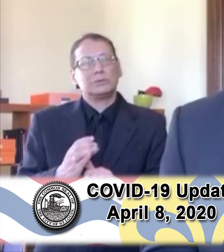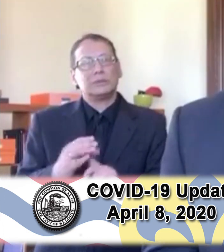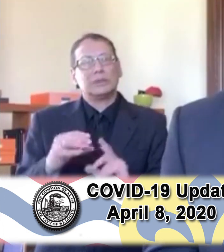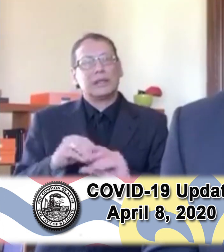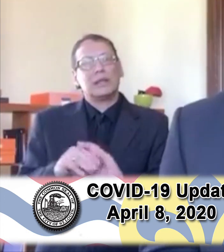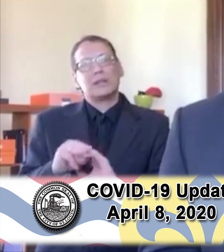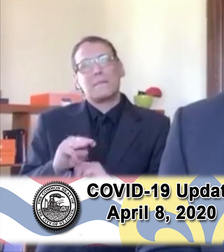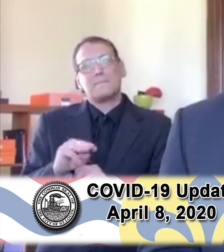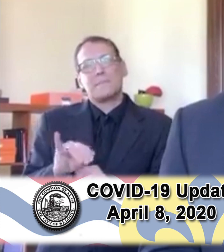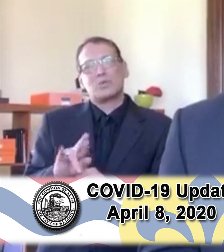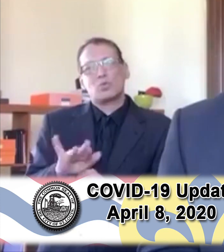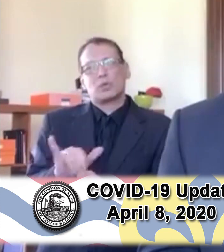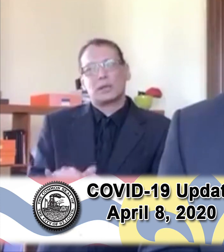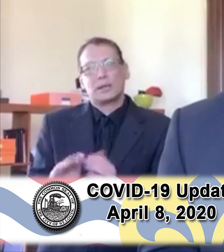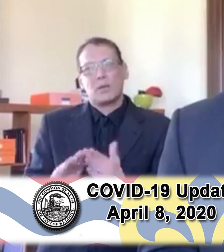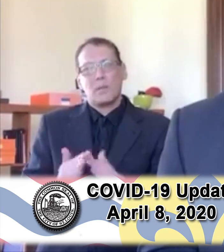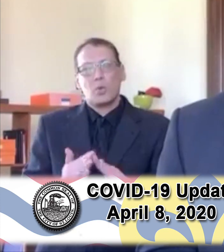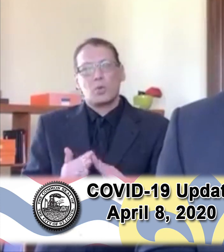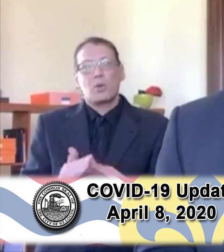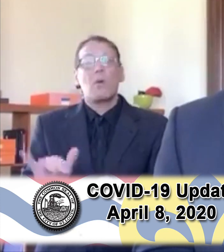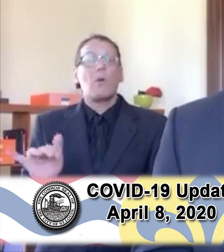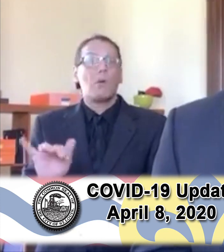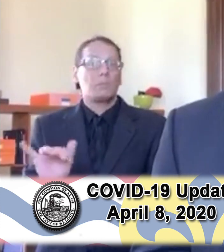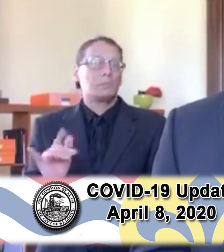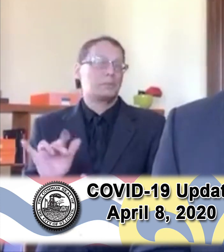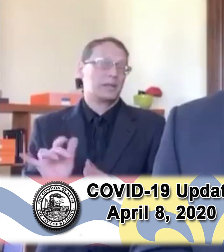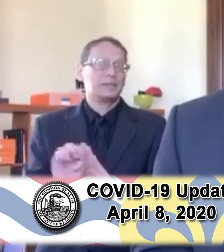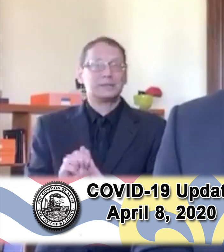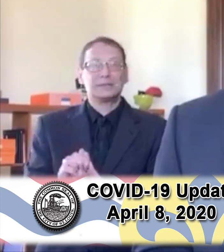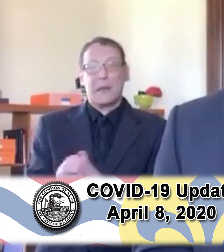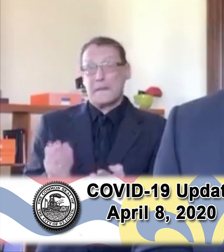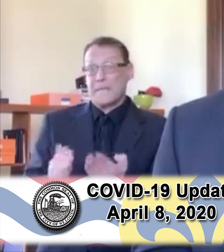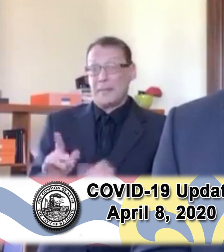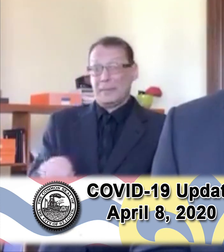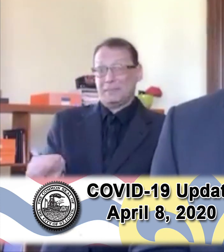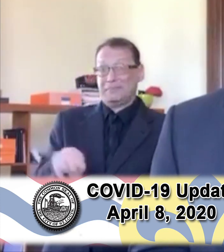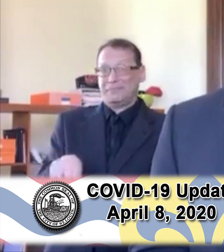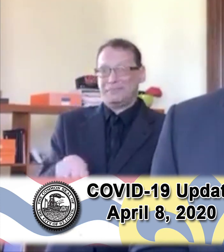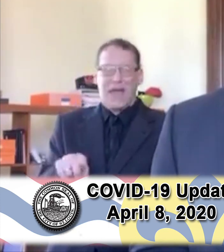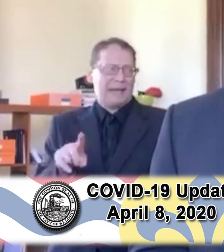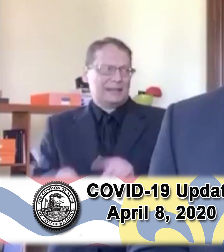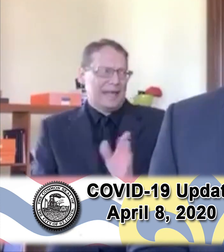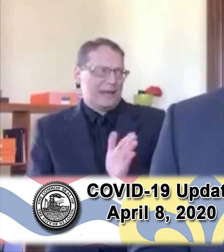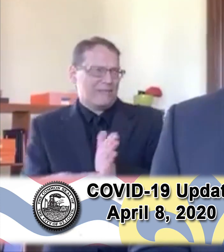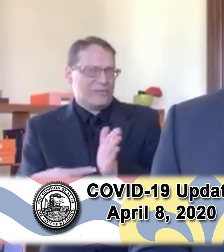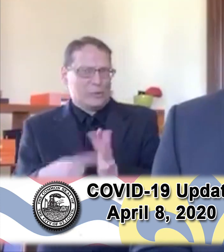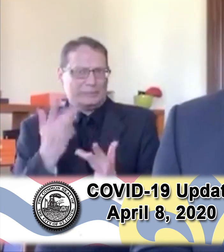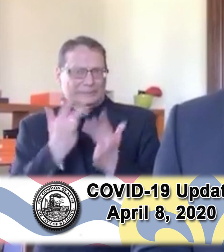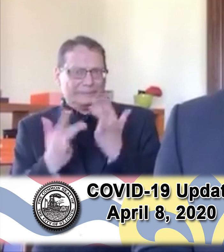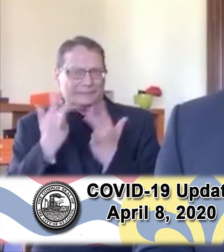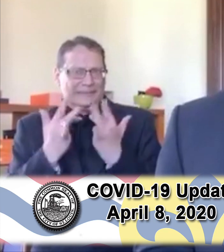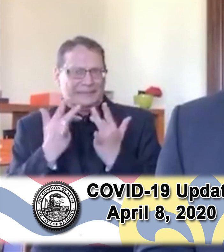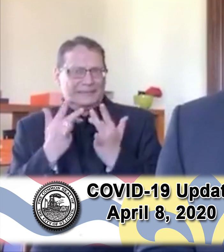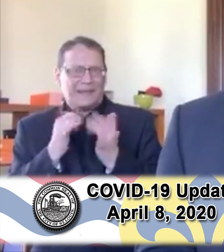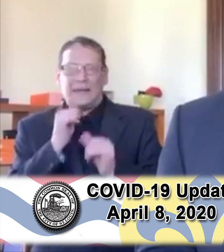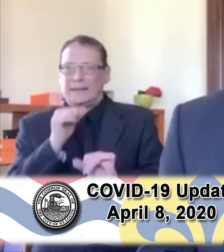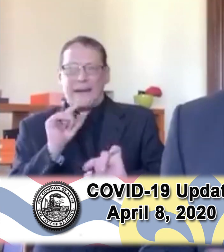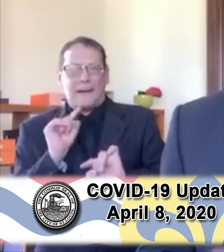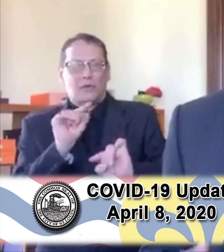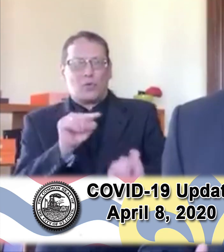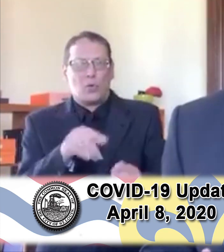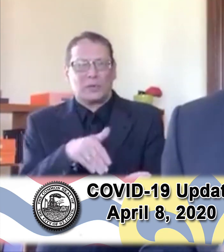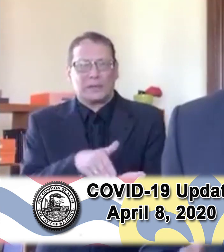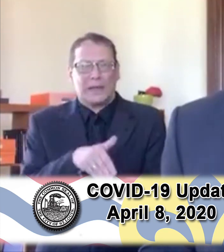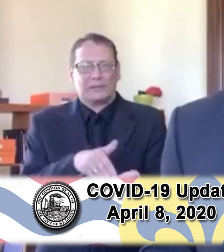minority communities. For example, oftentimes individuals may not seek medical care because they don't think they can afford it, and they may just deal